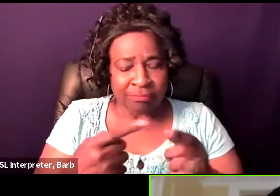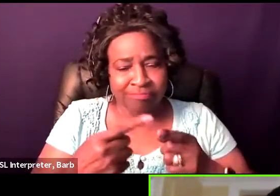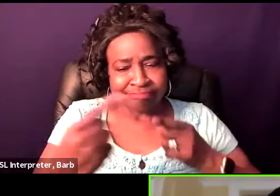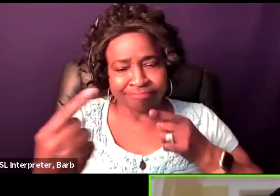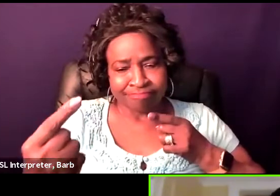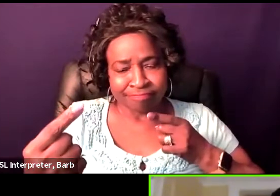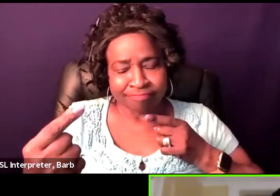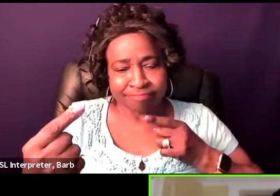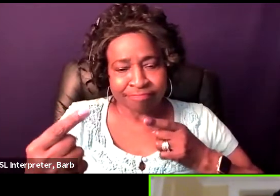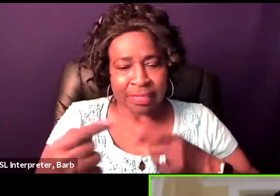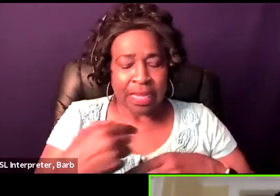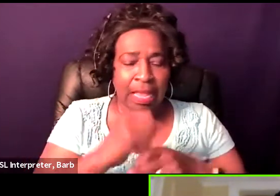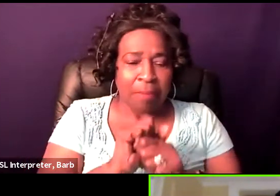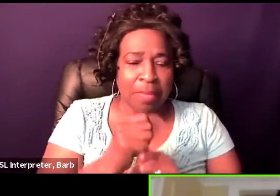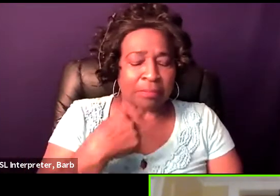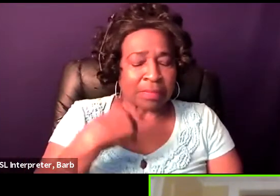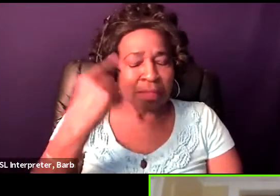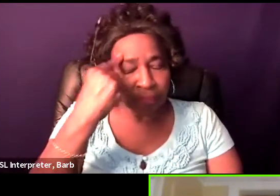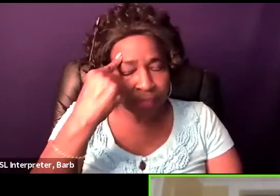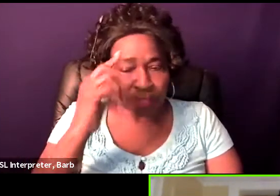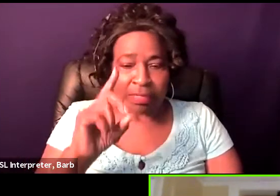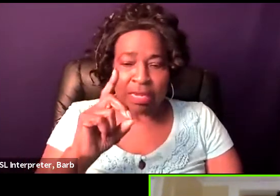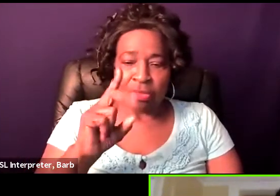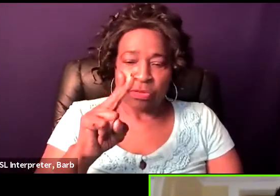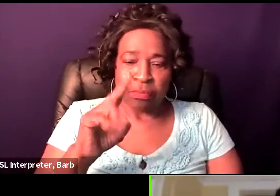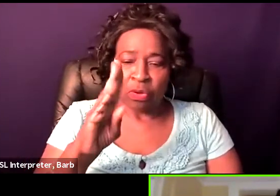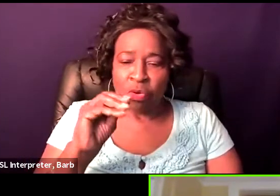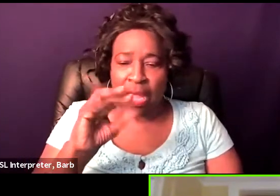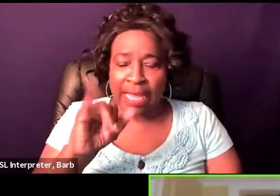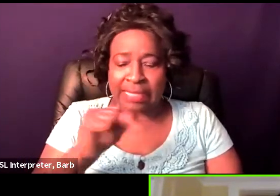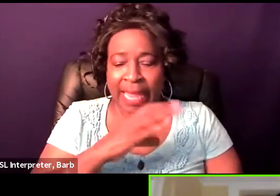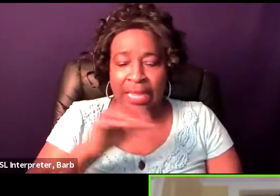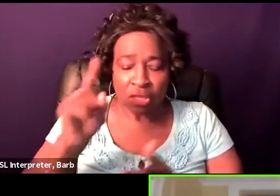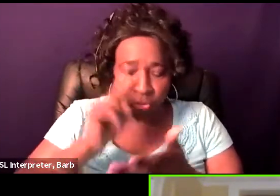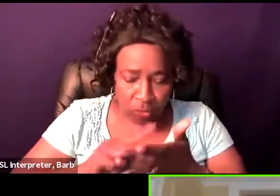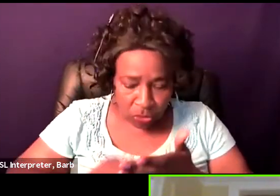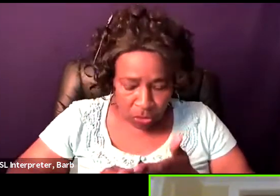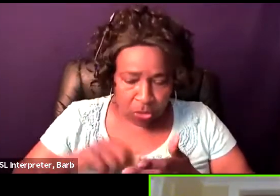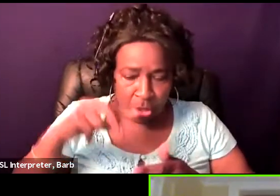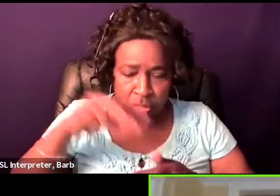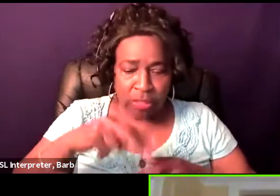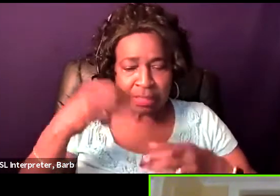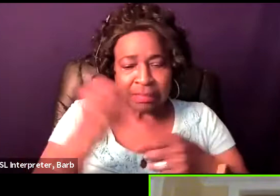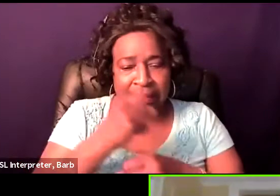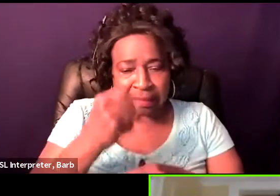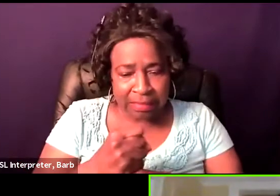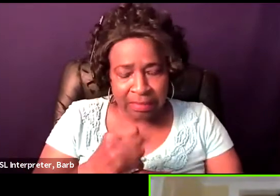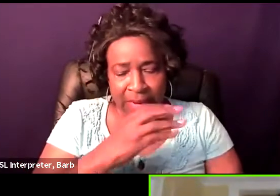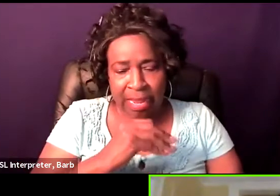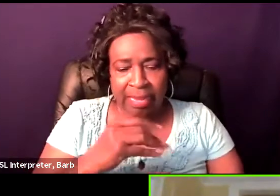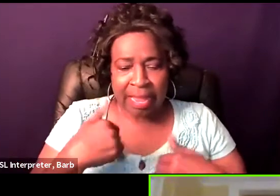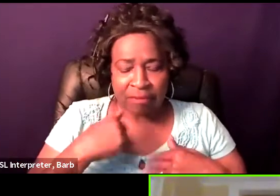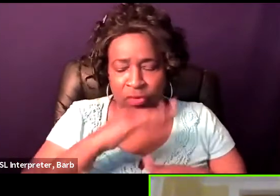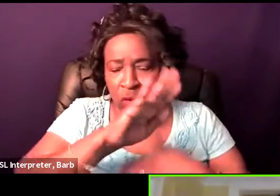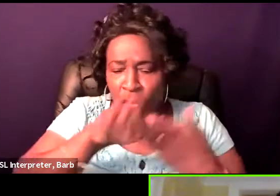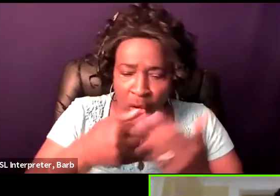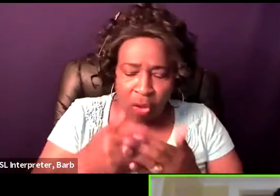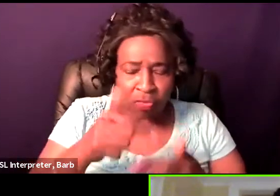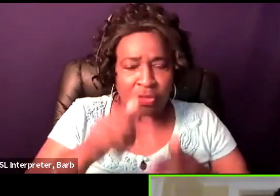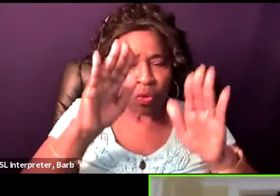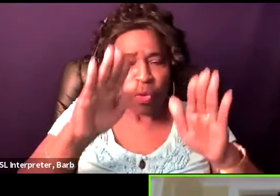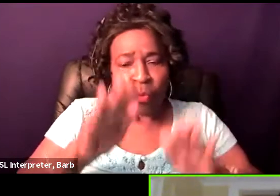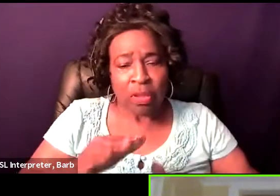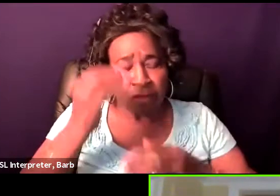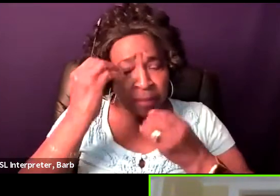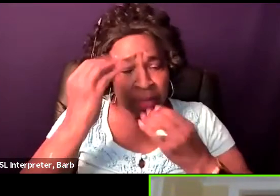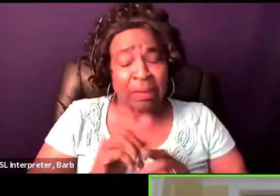think of Du Bois and his research and looking at statistics and formulating all this really great information. But